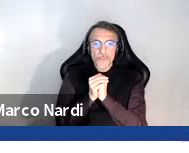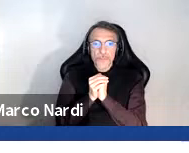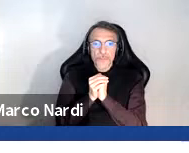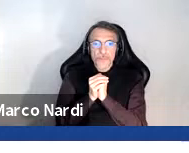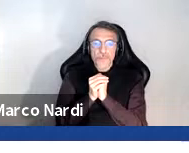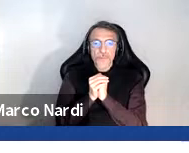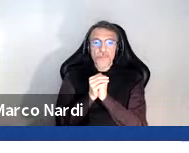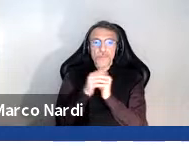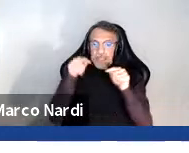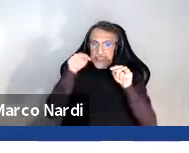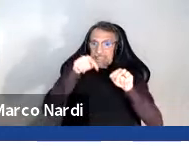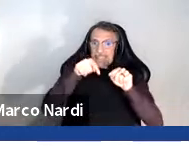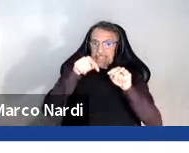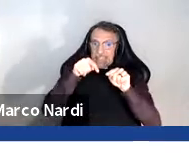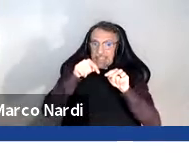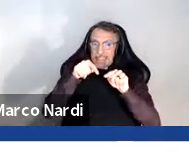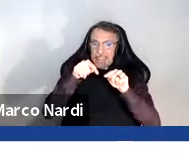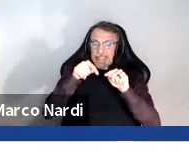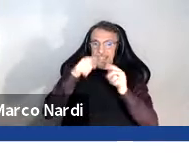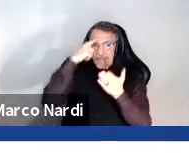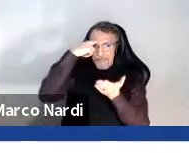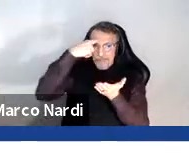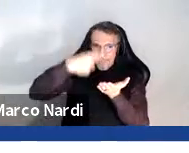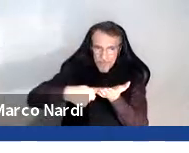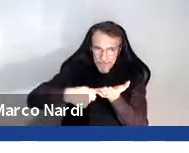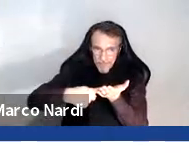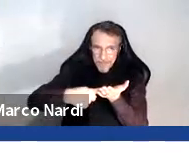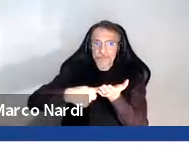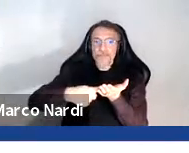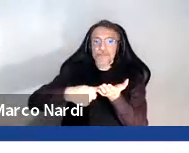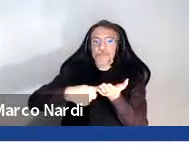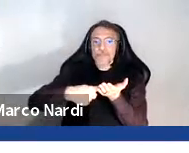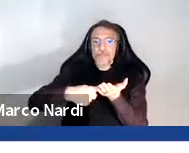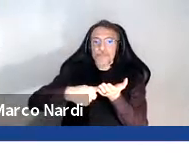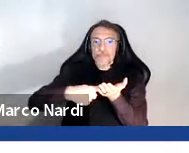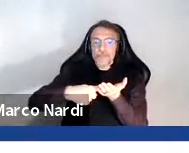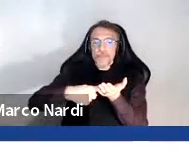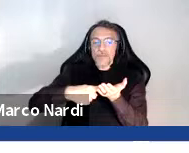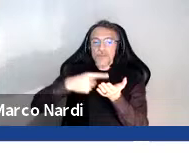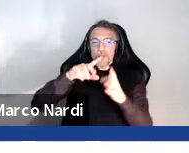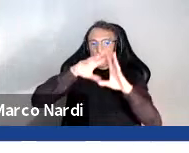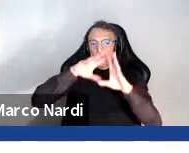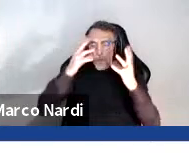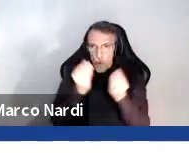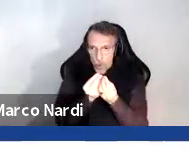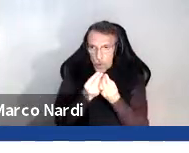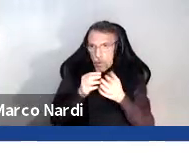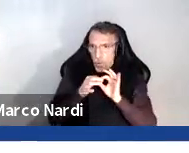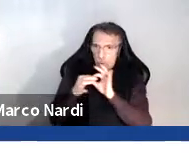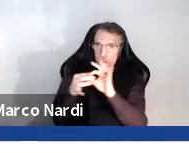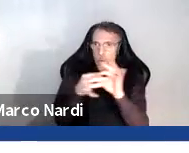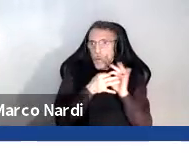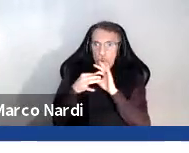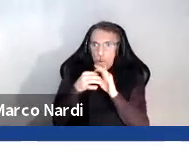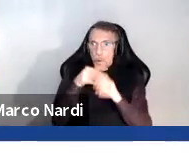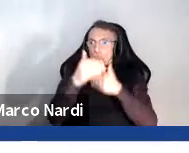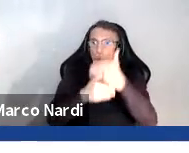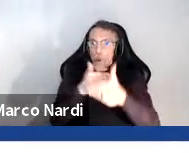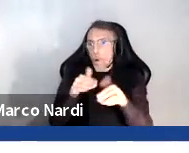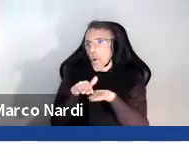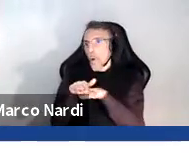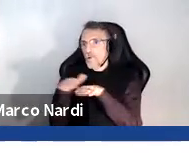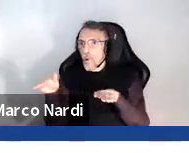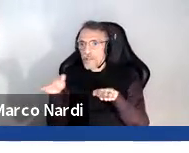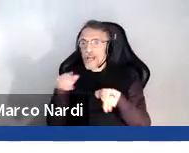this will determine the success, you know, whether we will all fail together or not. If we try